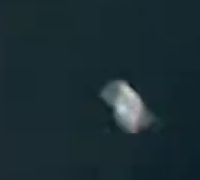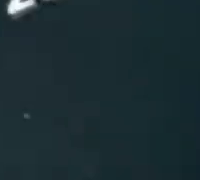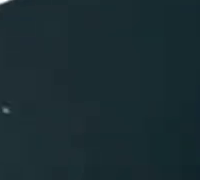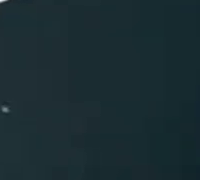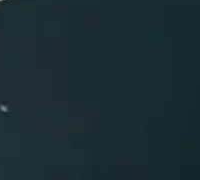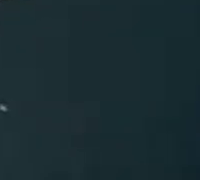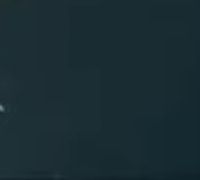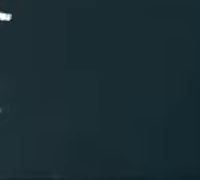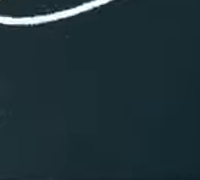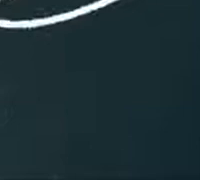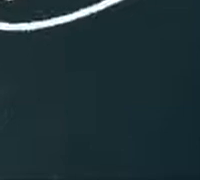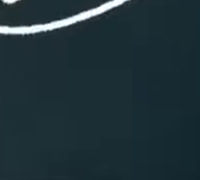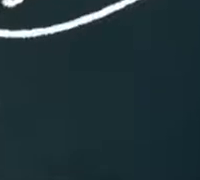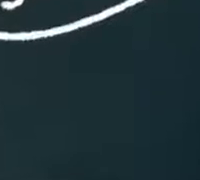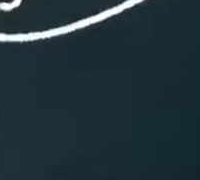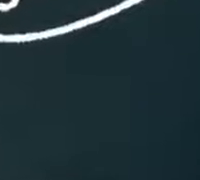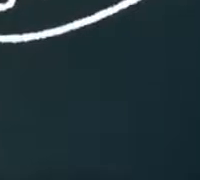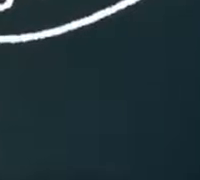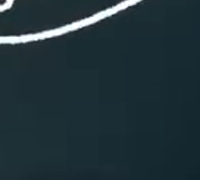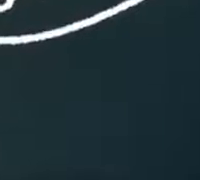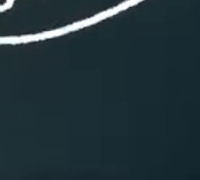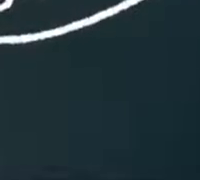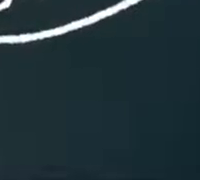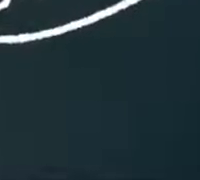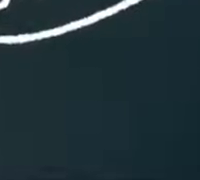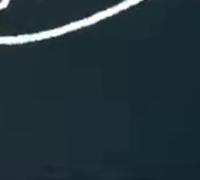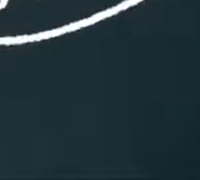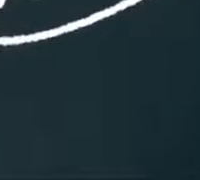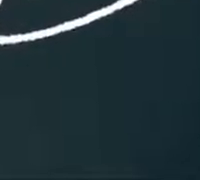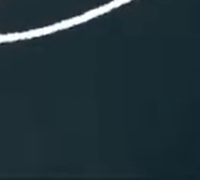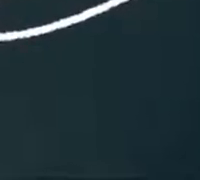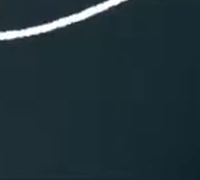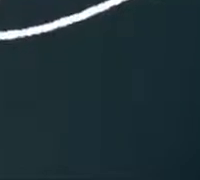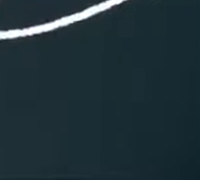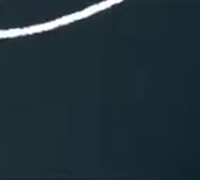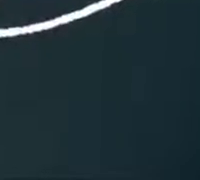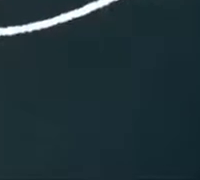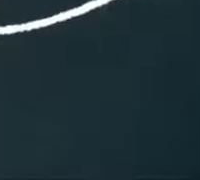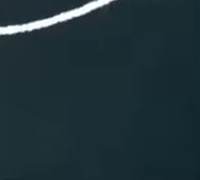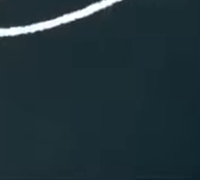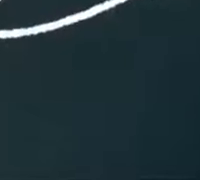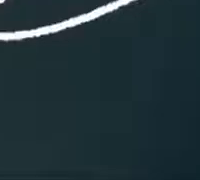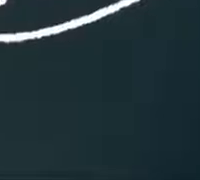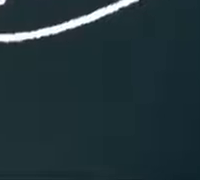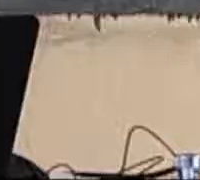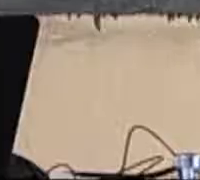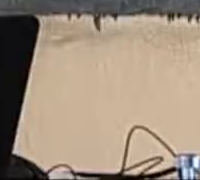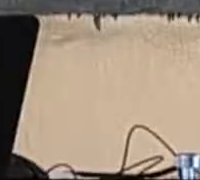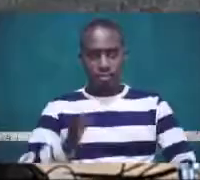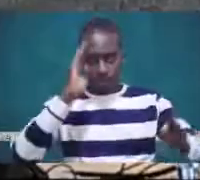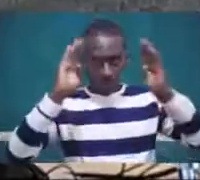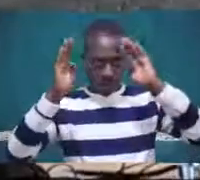Welcome to Study Time, a televised home learning program produced by Rwanda Education Board.